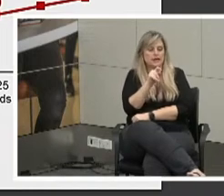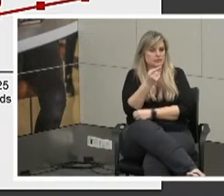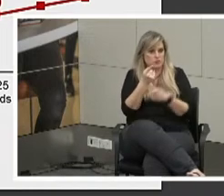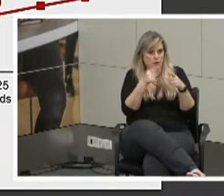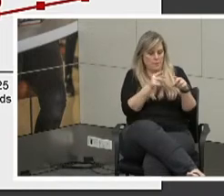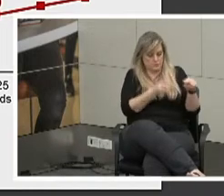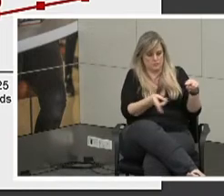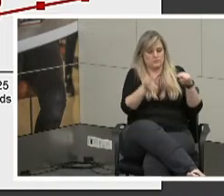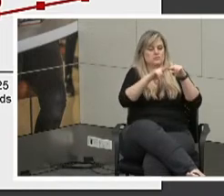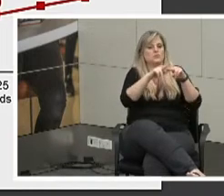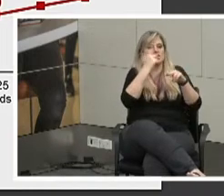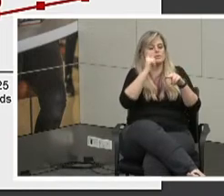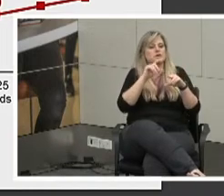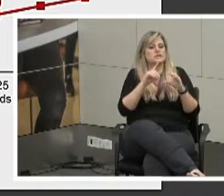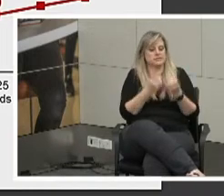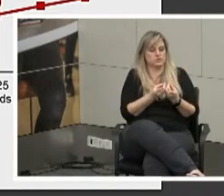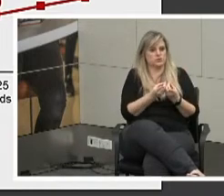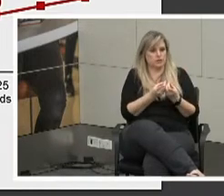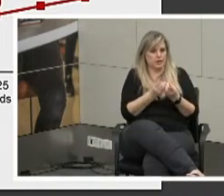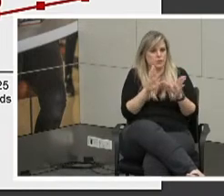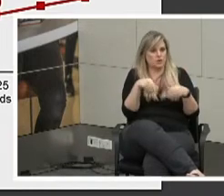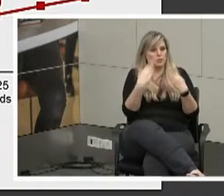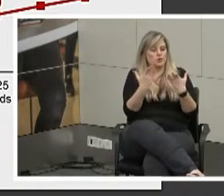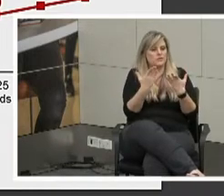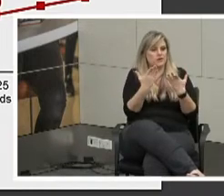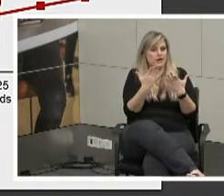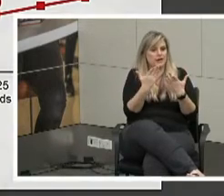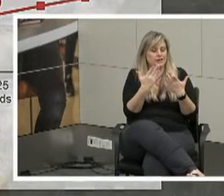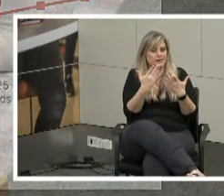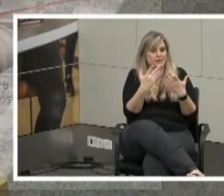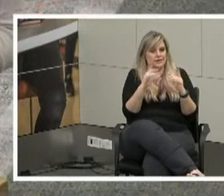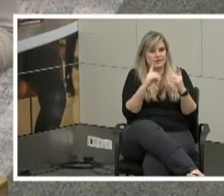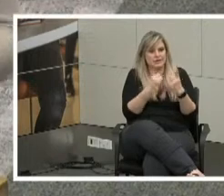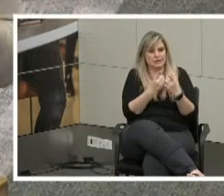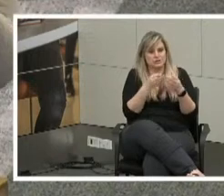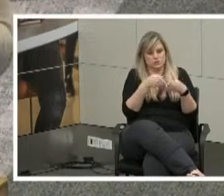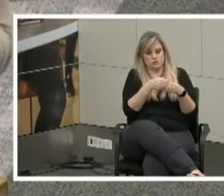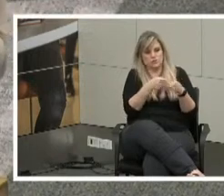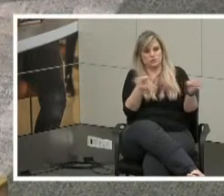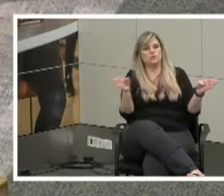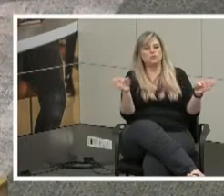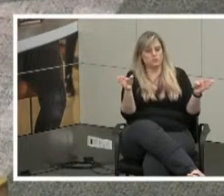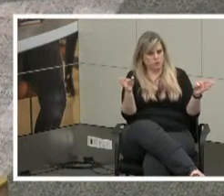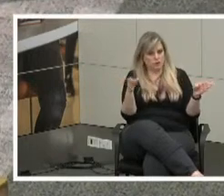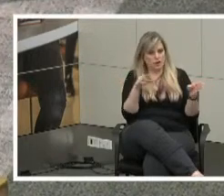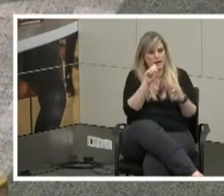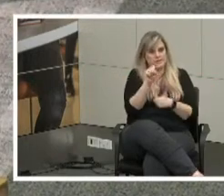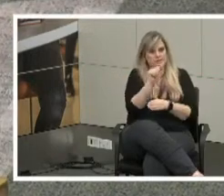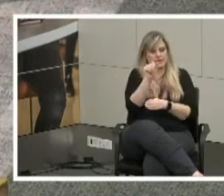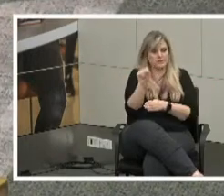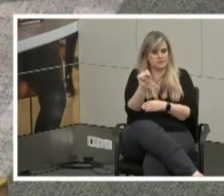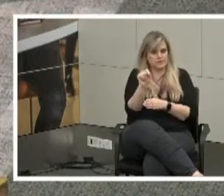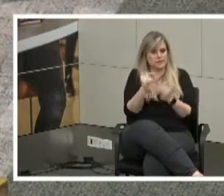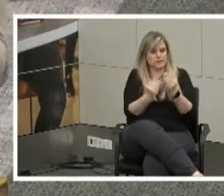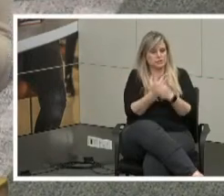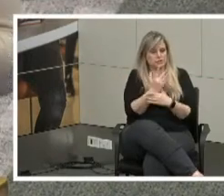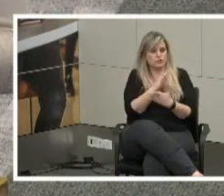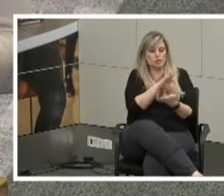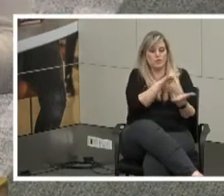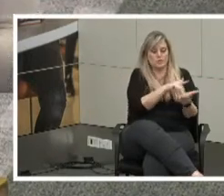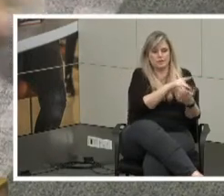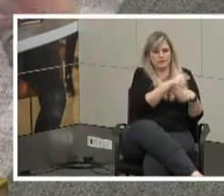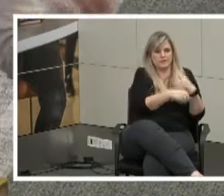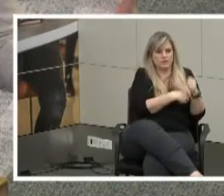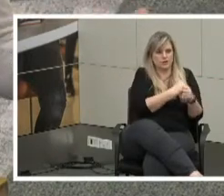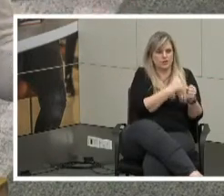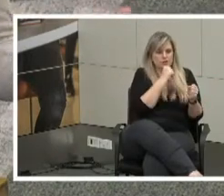that is because as a district we provide a districtwide sat in the spring so when you're looking at the middle of the Year data it won't account for the